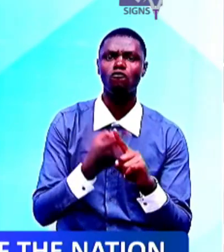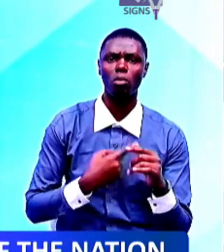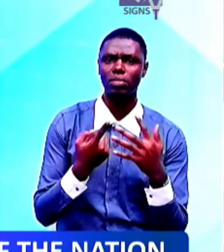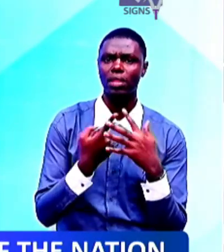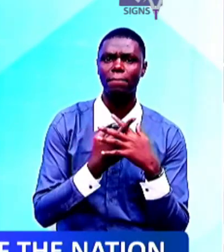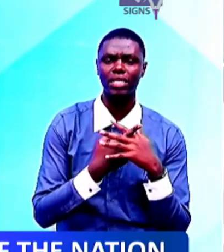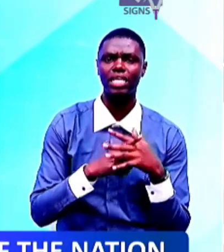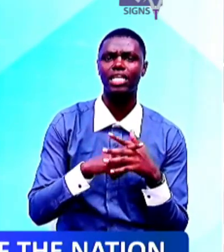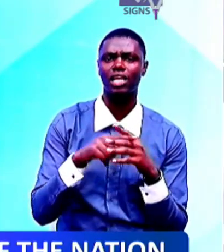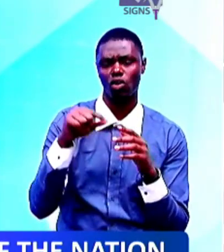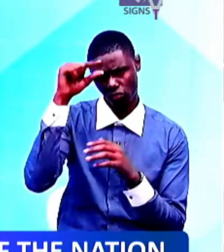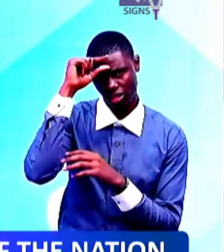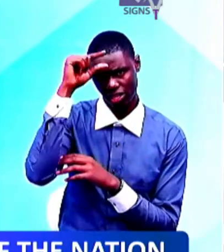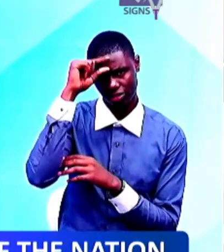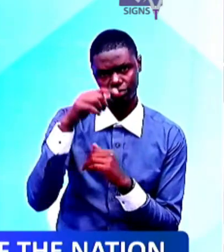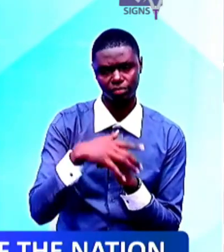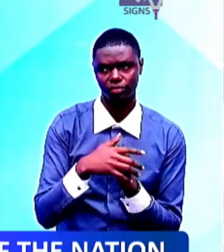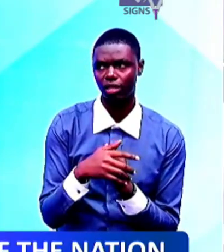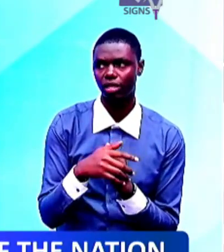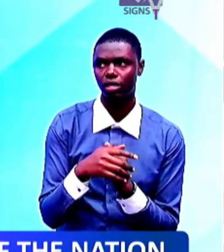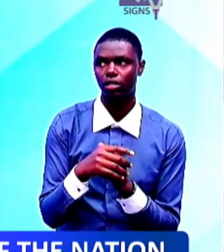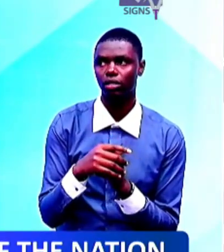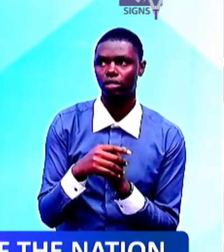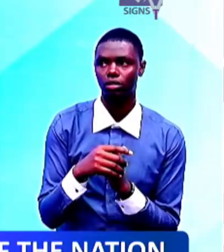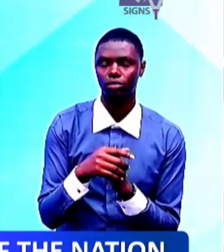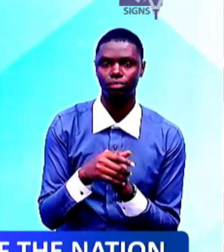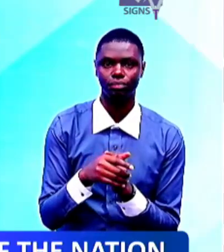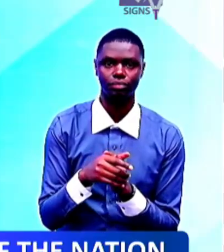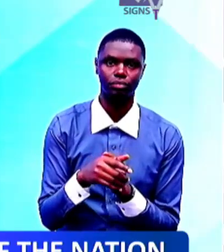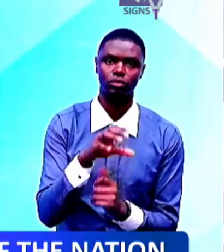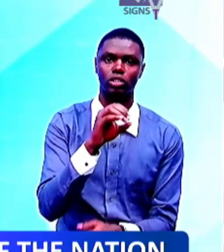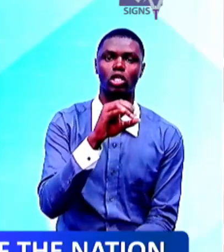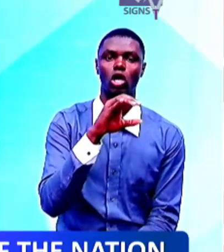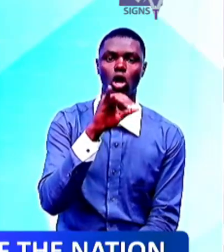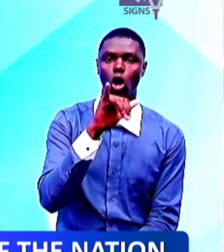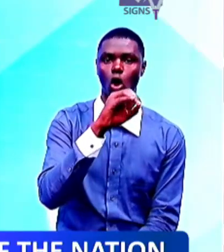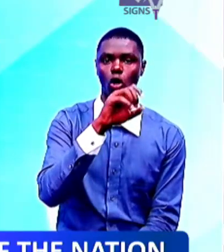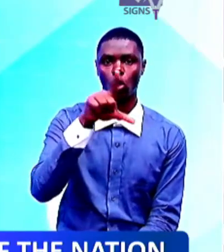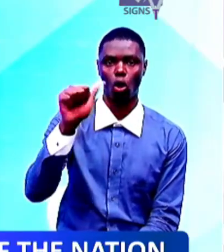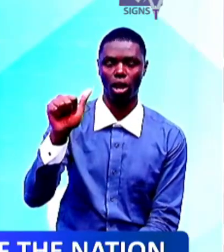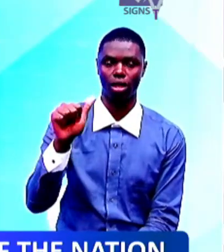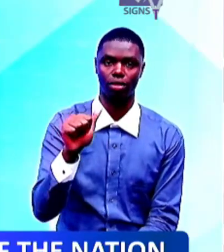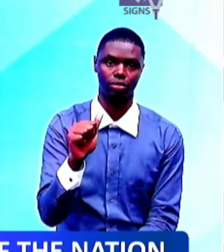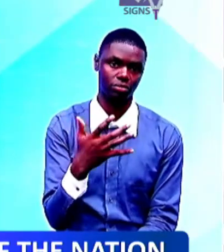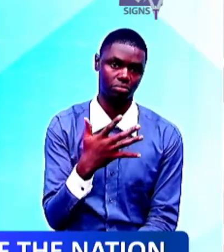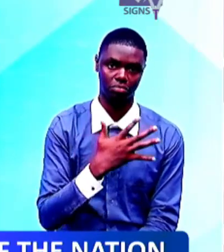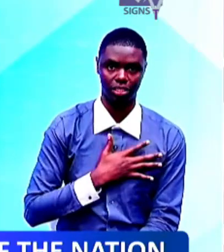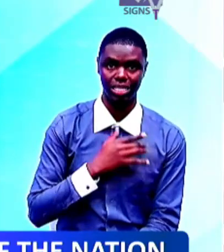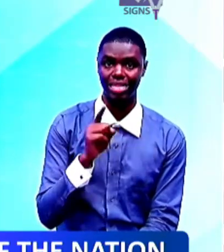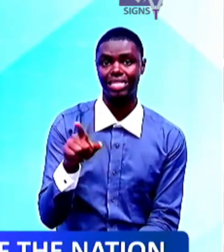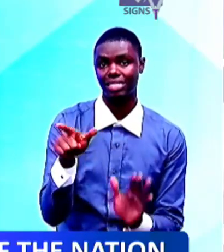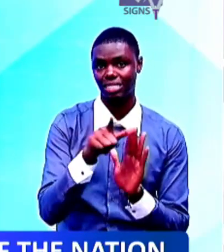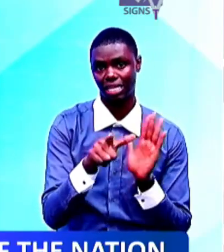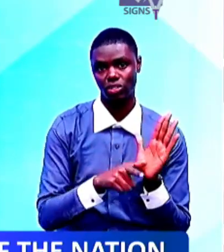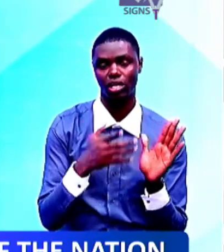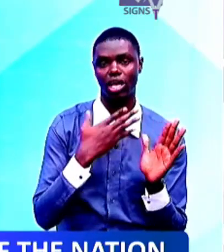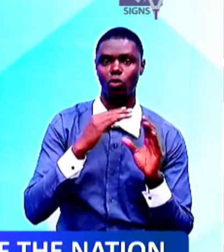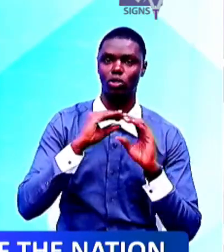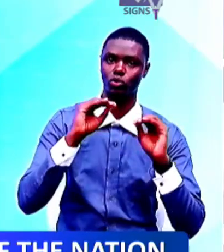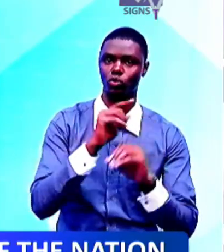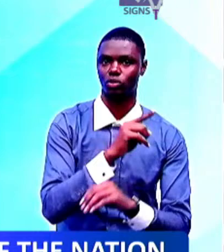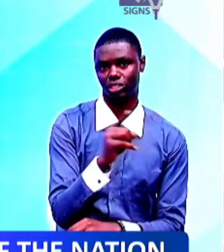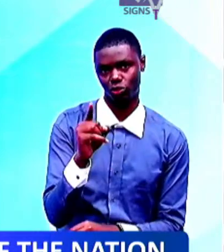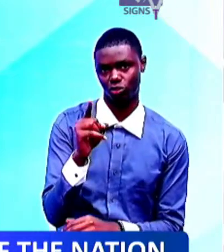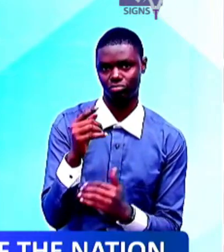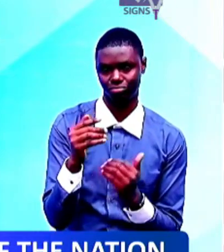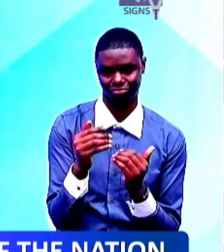of government, no, we don't go, into the future. You see, Oyola, and I want you, and this is a lesson that I want to teach you on